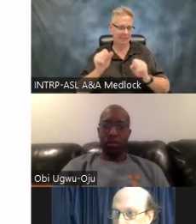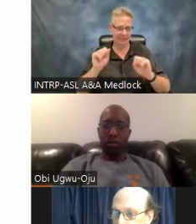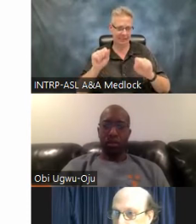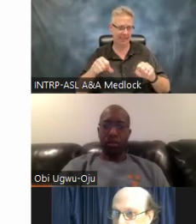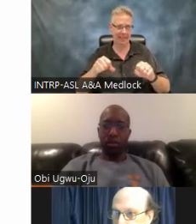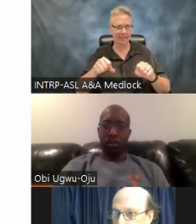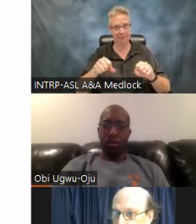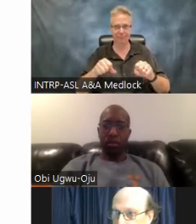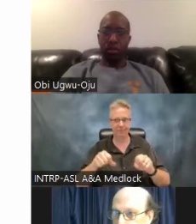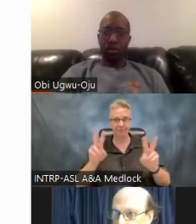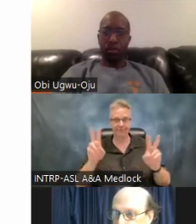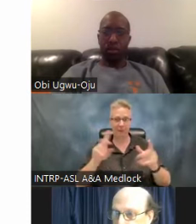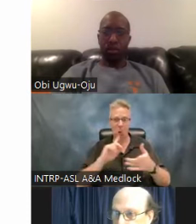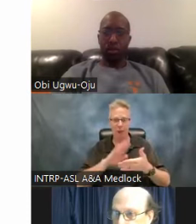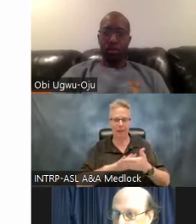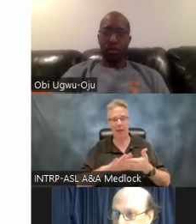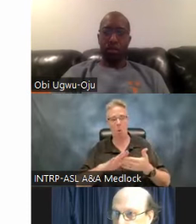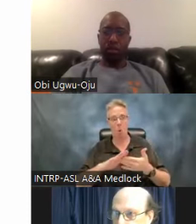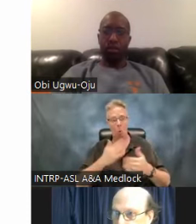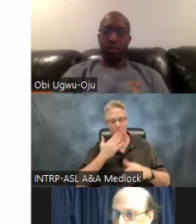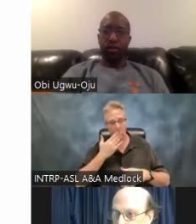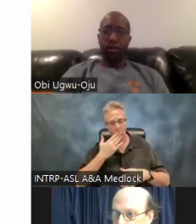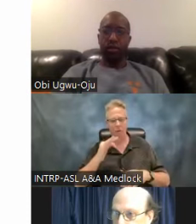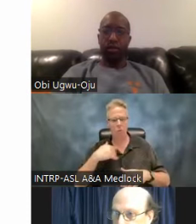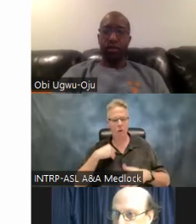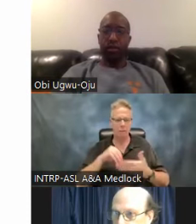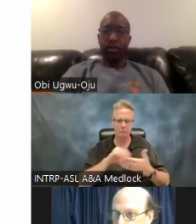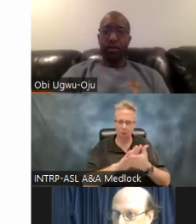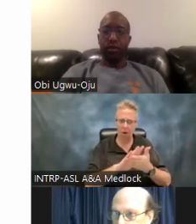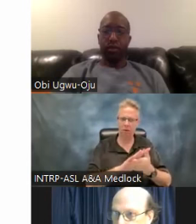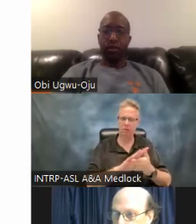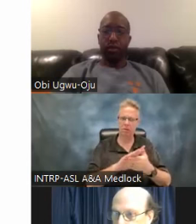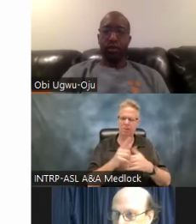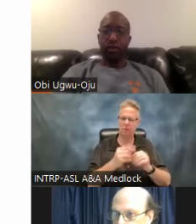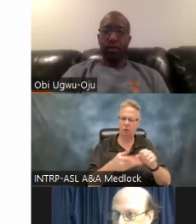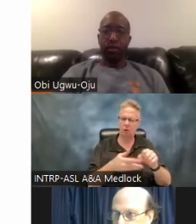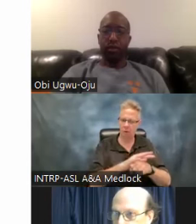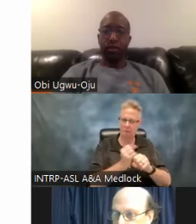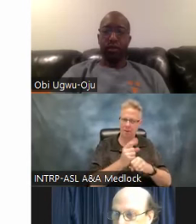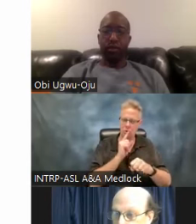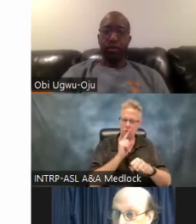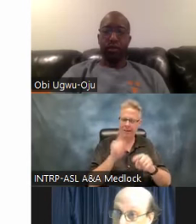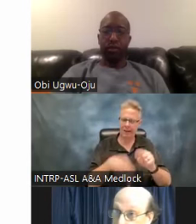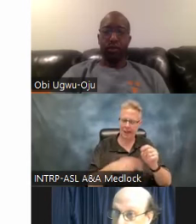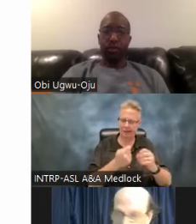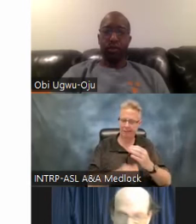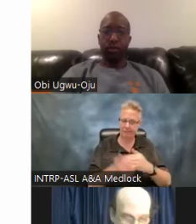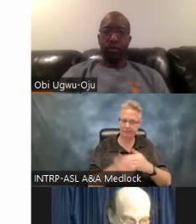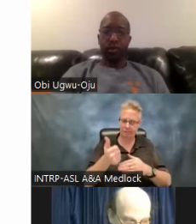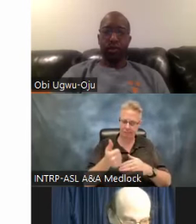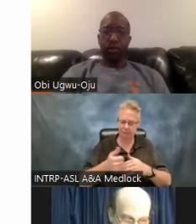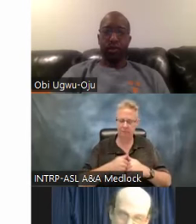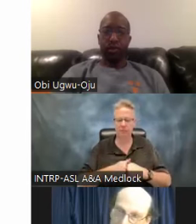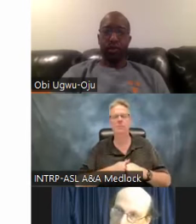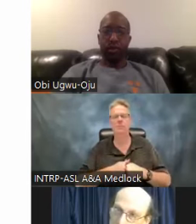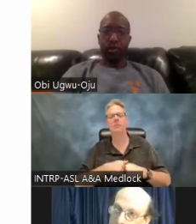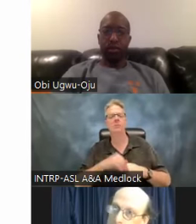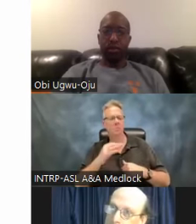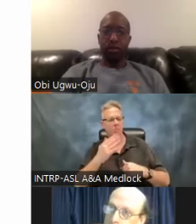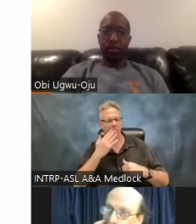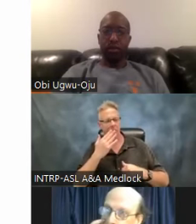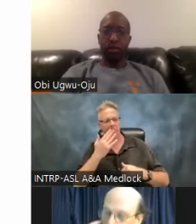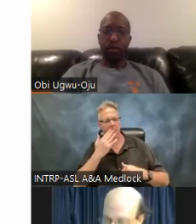conveniently. And I wondered if we had any clauses in there that kind of covered that. That's it. Thank you. Thank you,